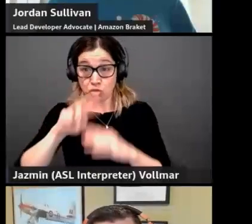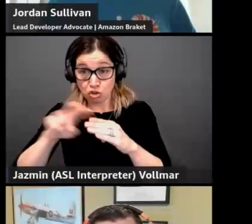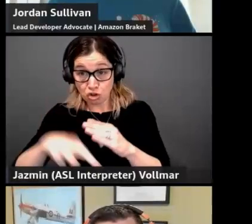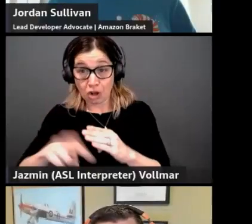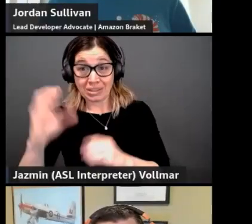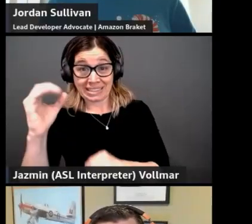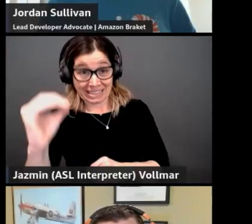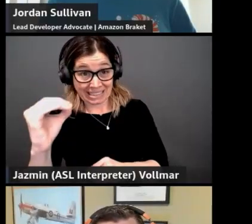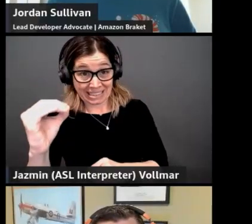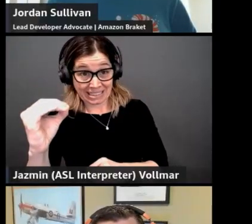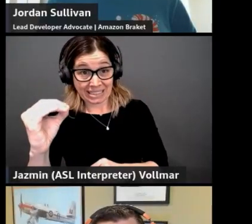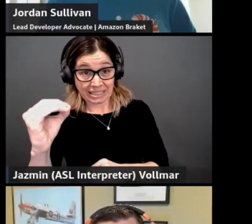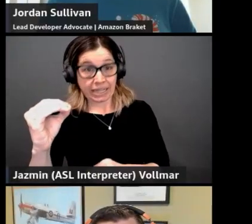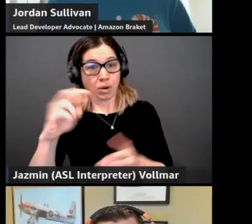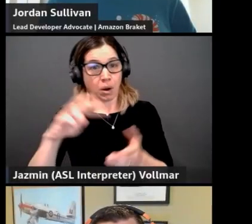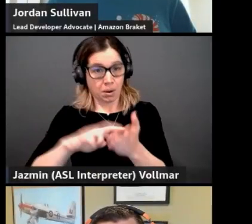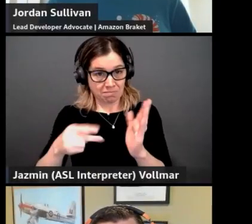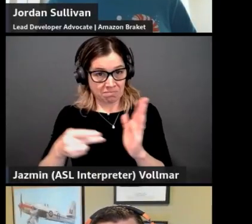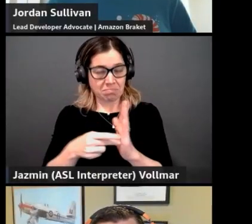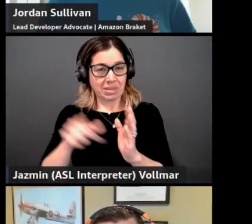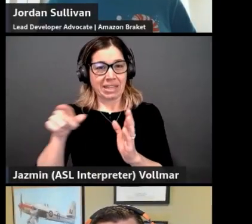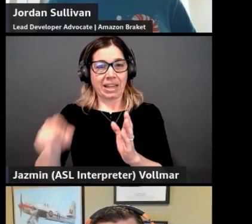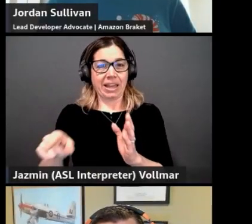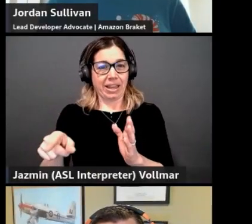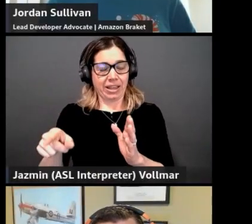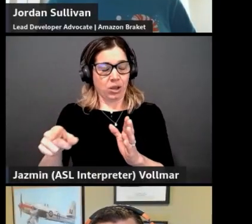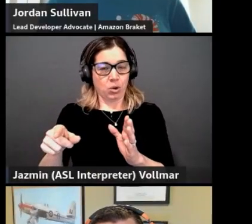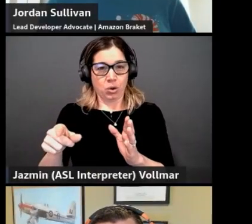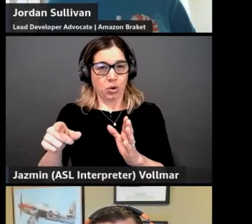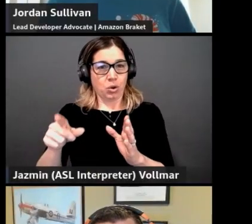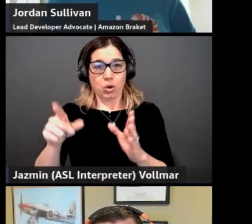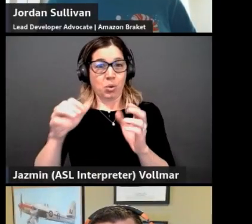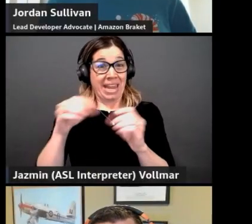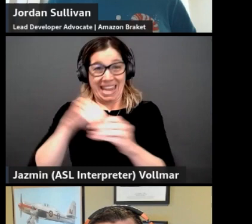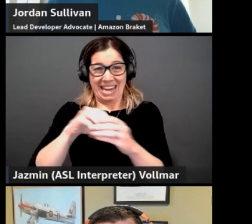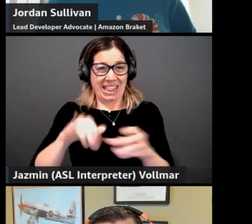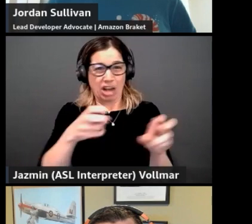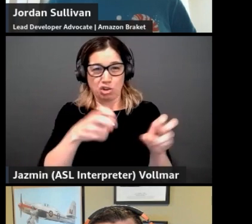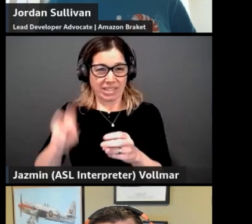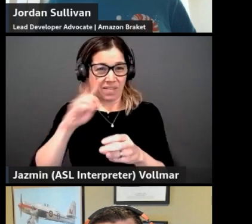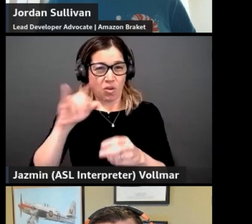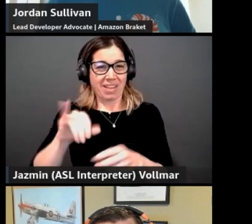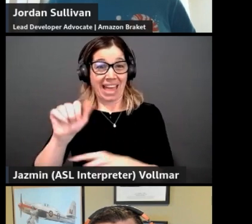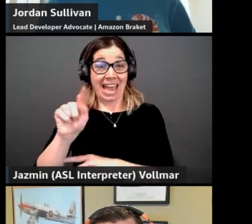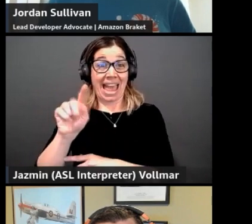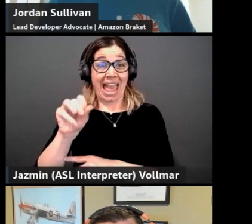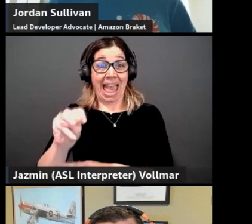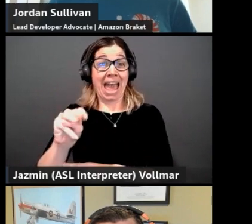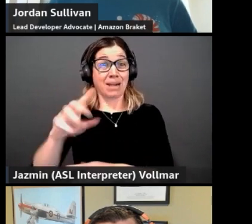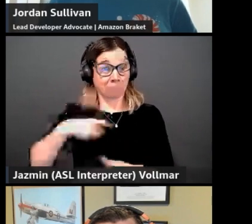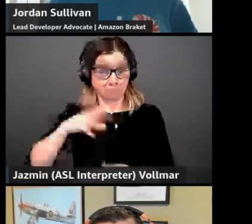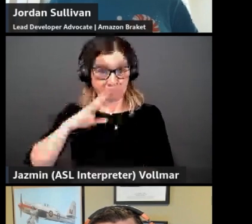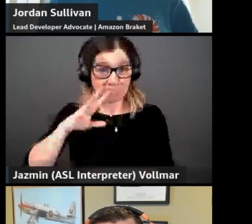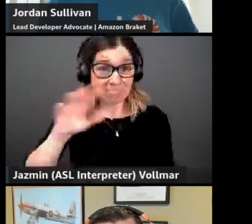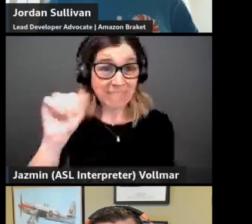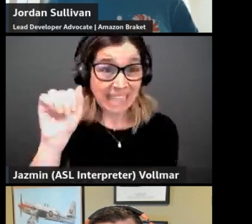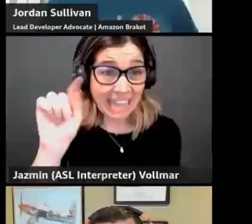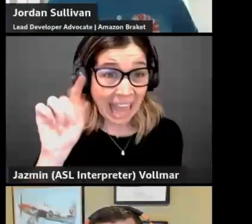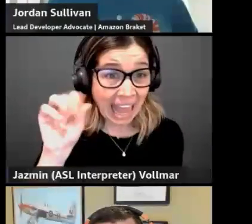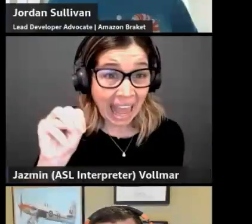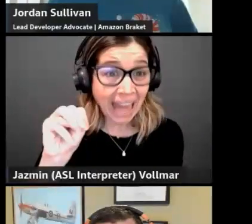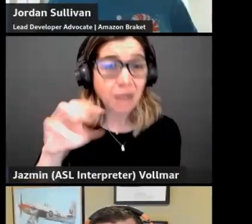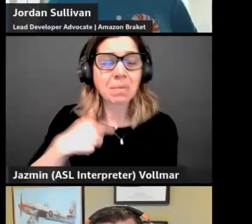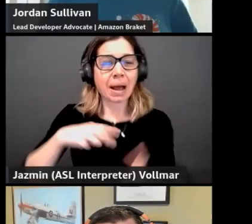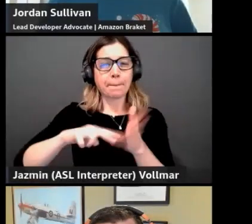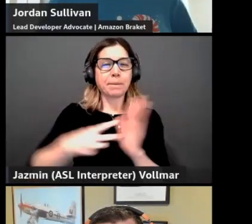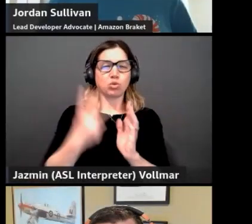exactly resonant with the transition of these atoms. And when I'm talking about atoms, I'm really meaning two particular levels